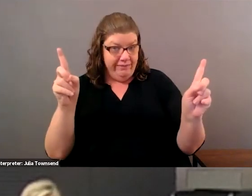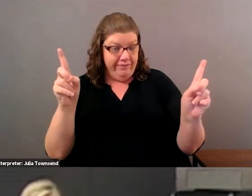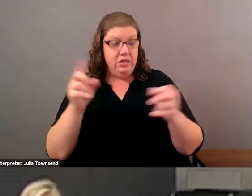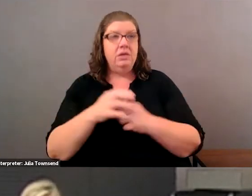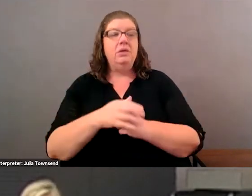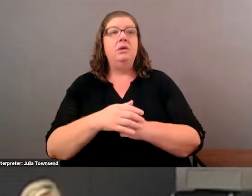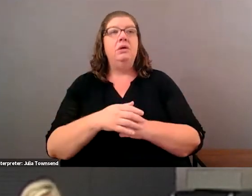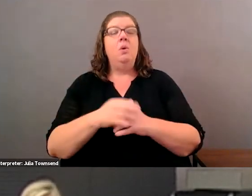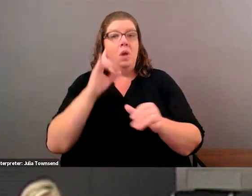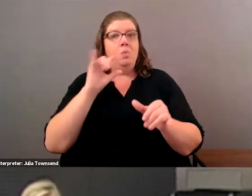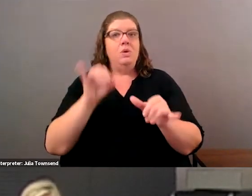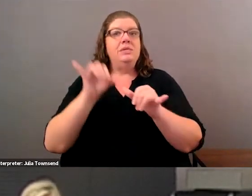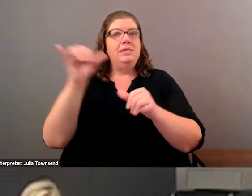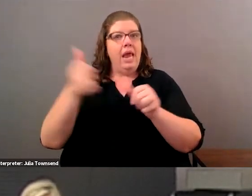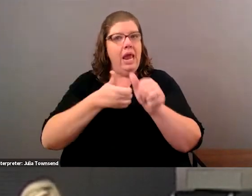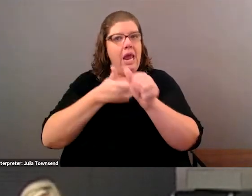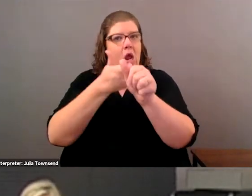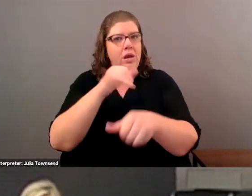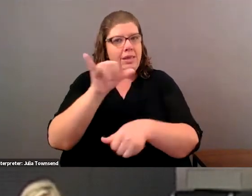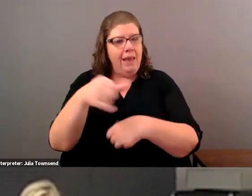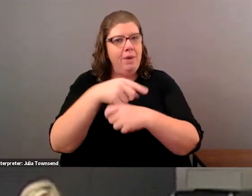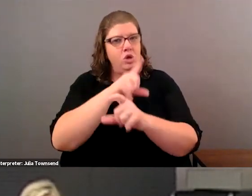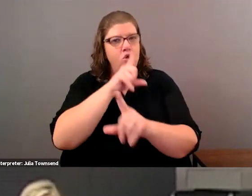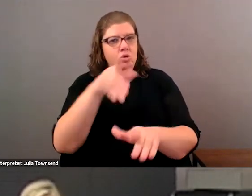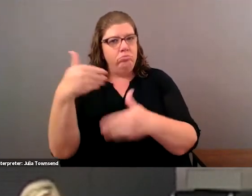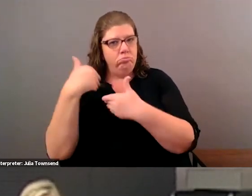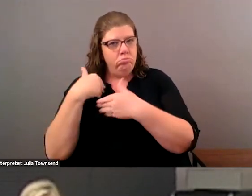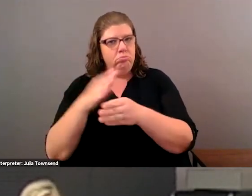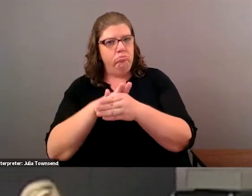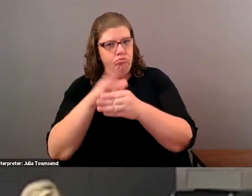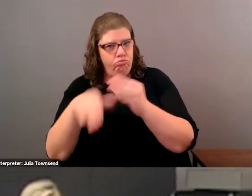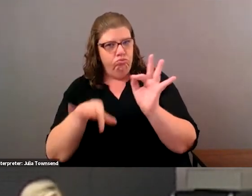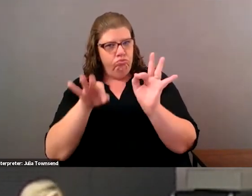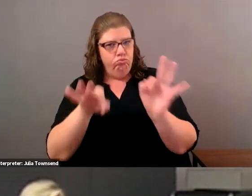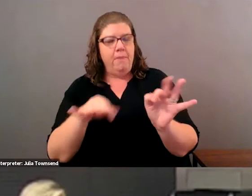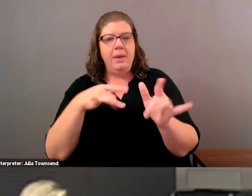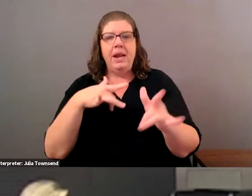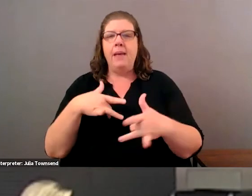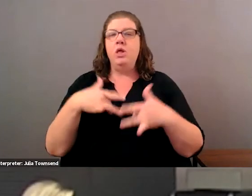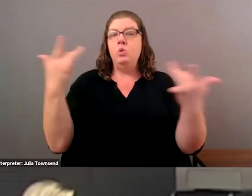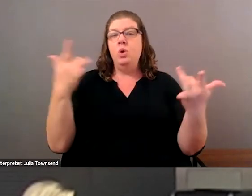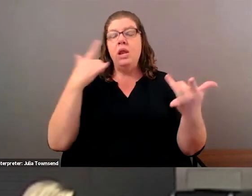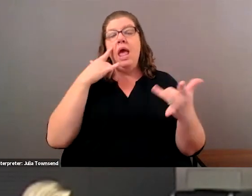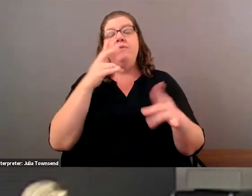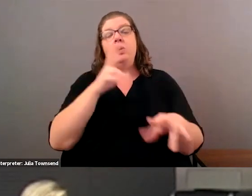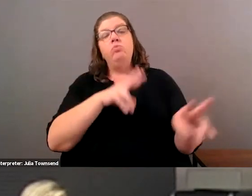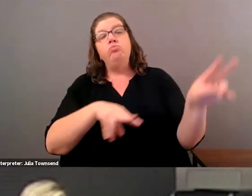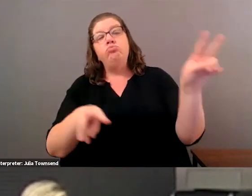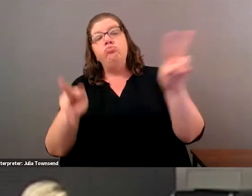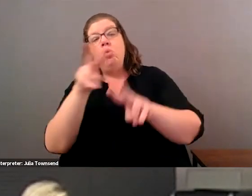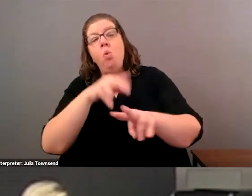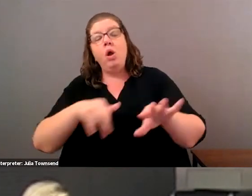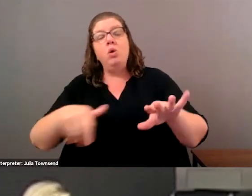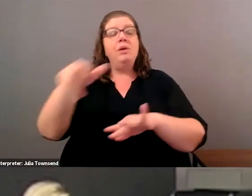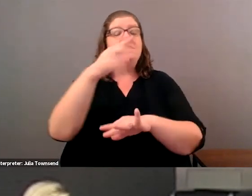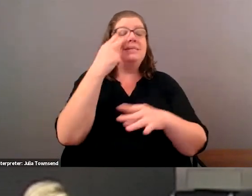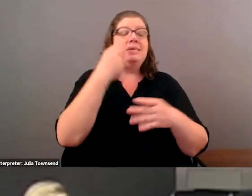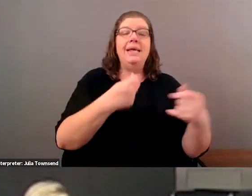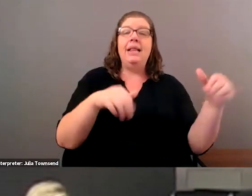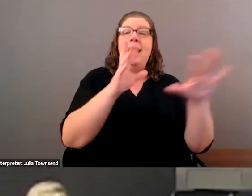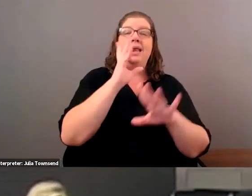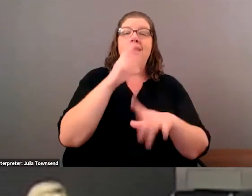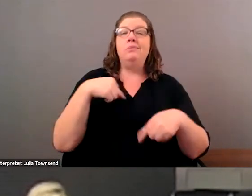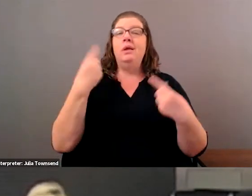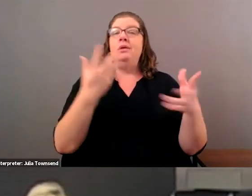stay on that and make sure that there's accountability there, but I'm so thrilled, having walked around, to see that a land that has been just